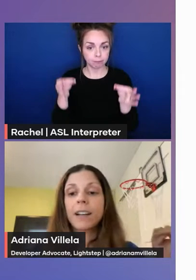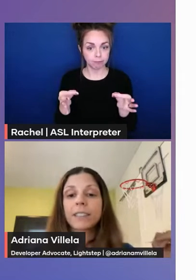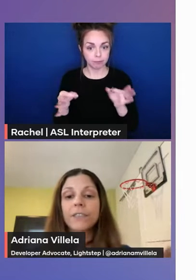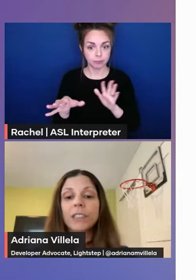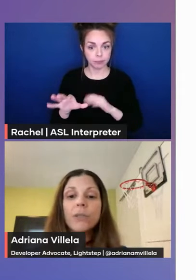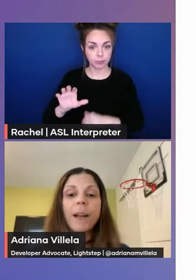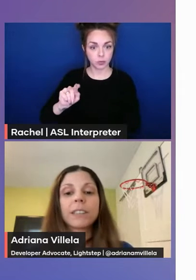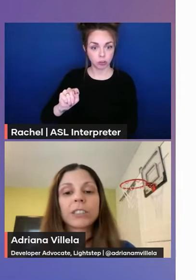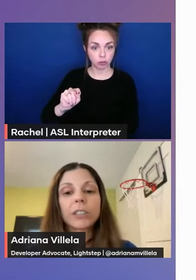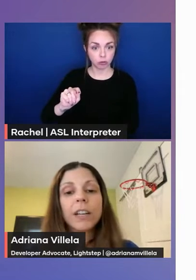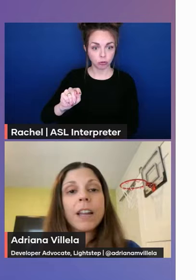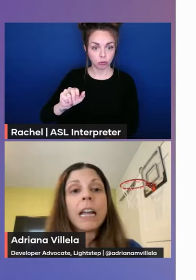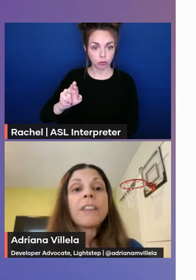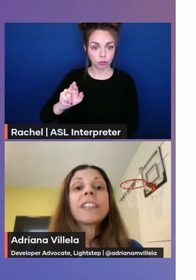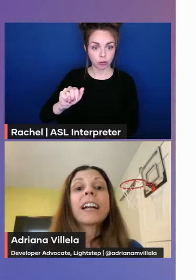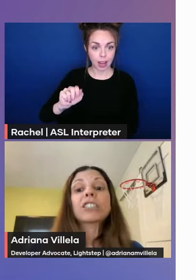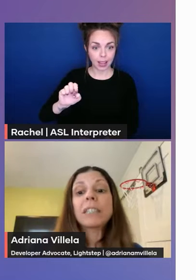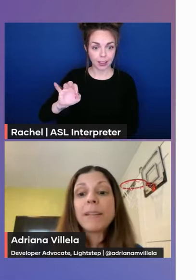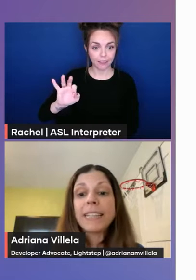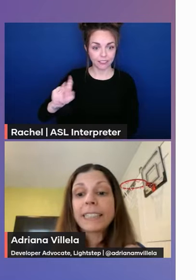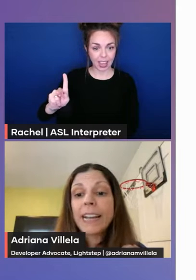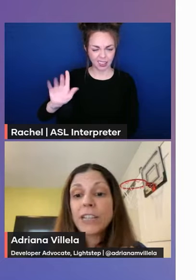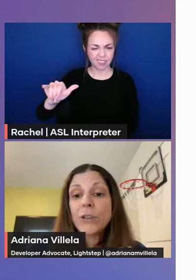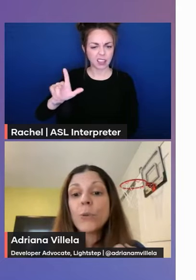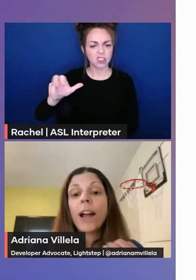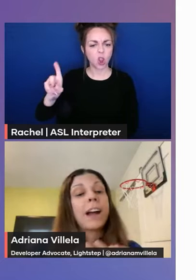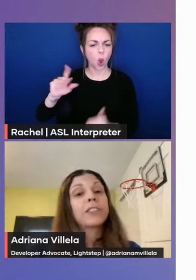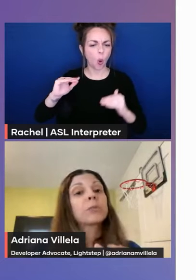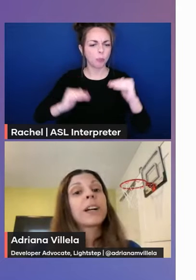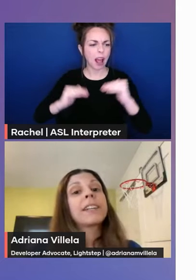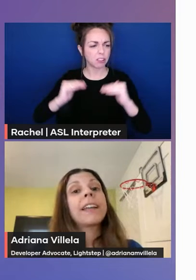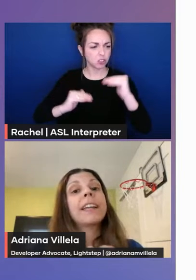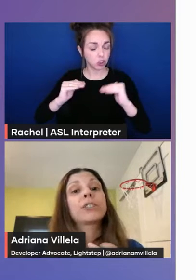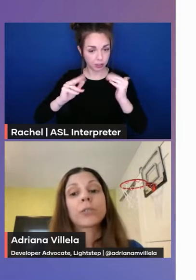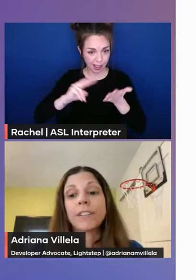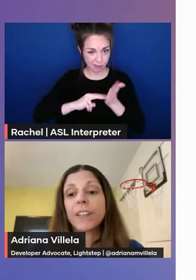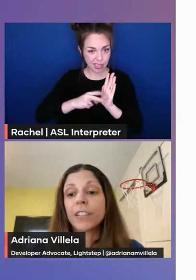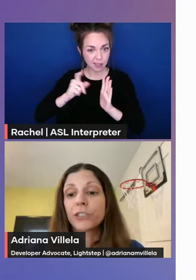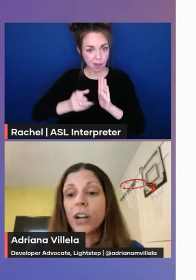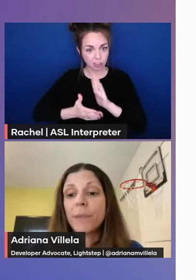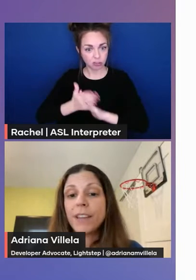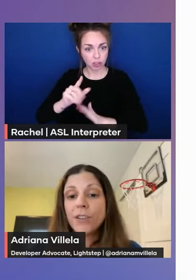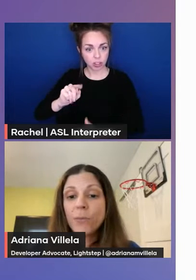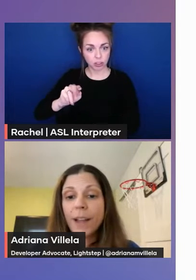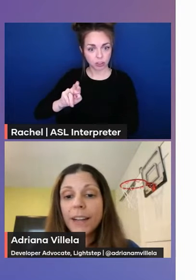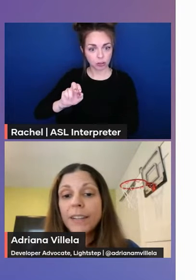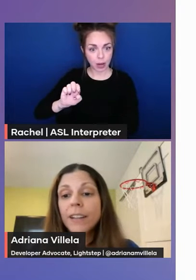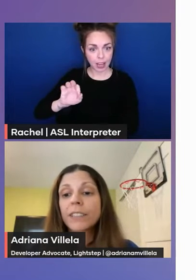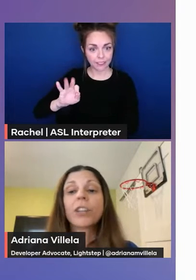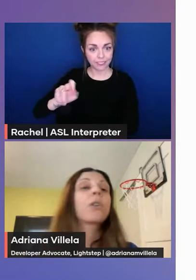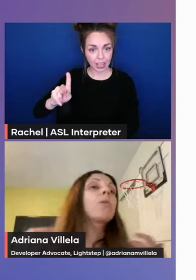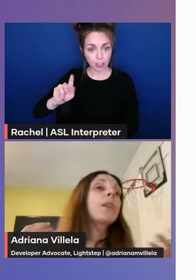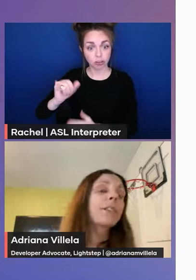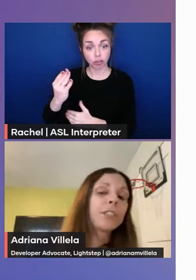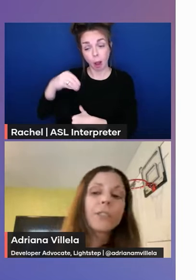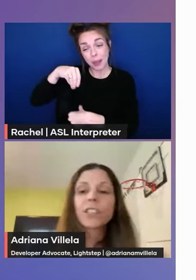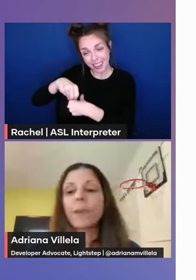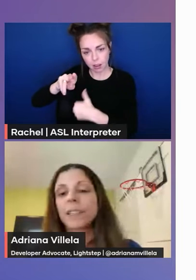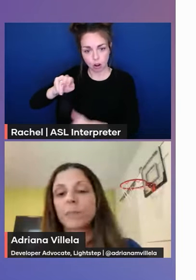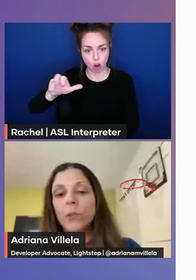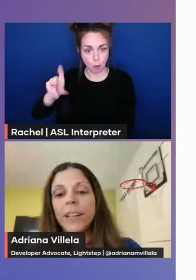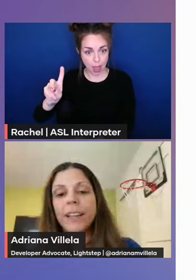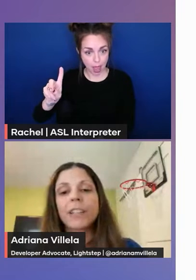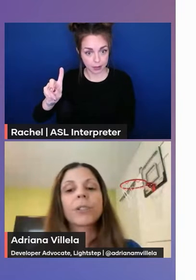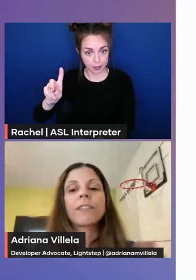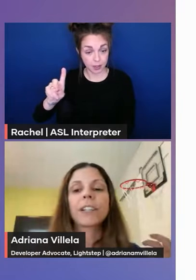Traefik as the load balancer. This actually means that you have to run a Traefik job in Nomad. So we have to do